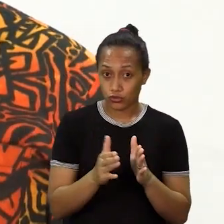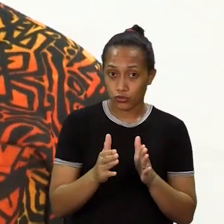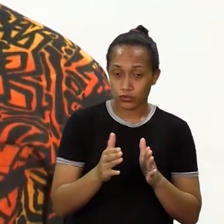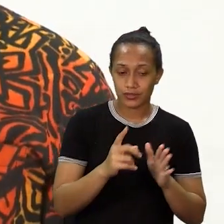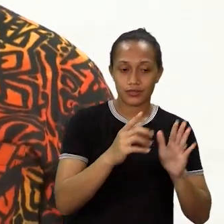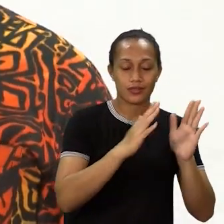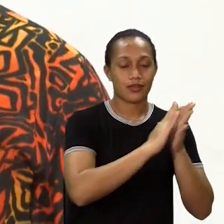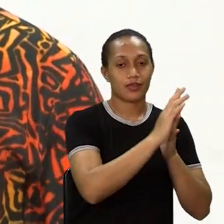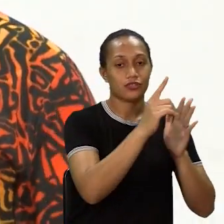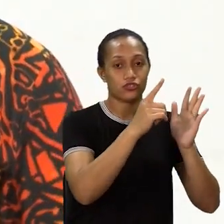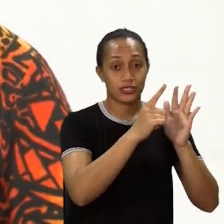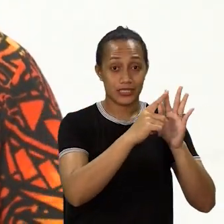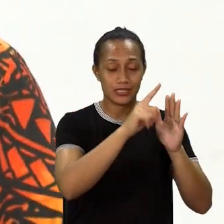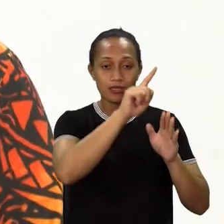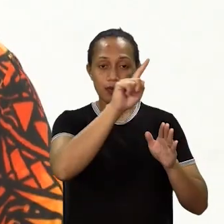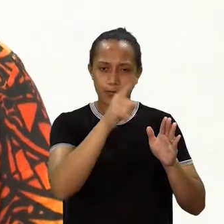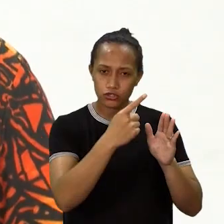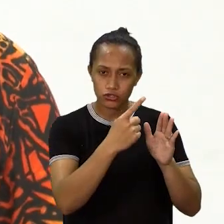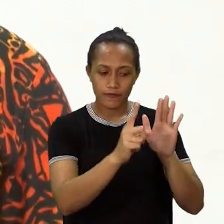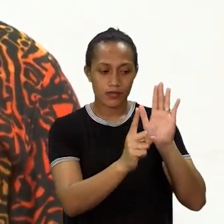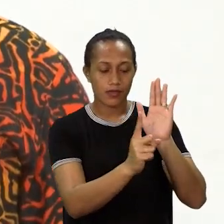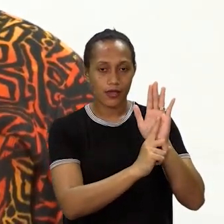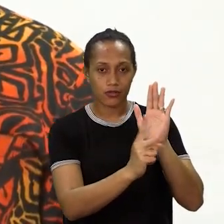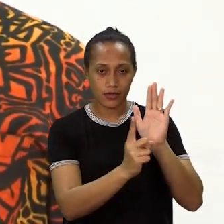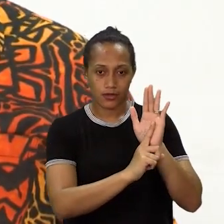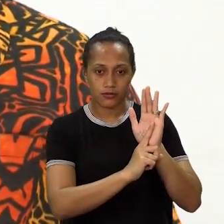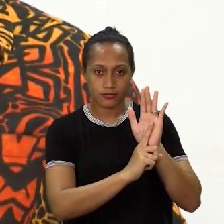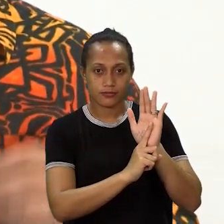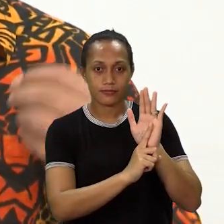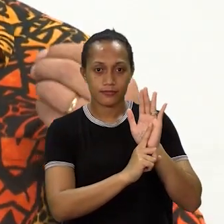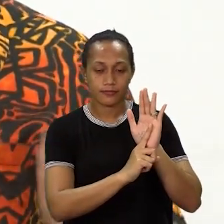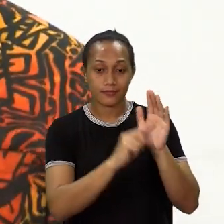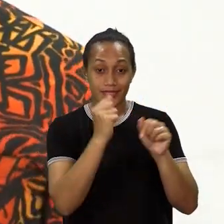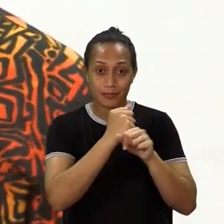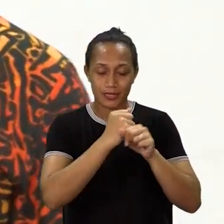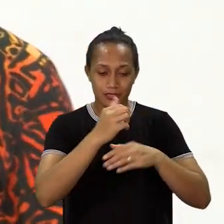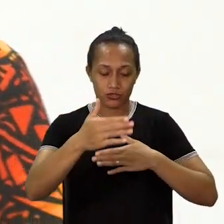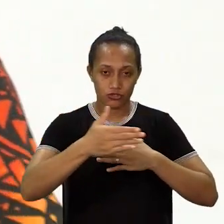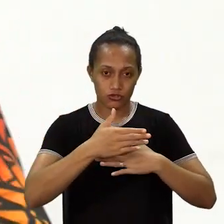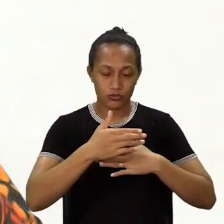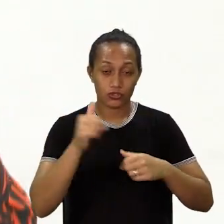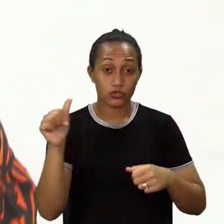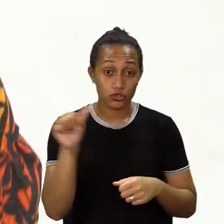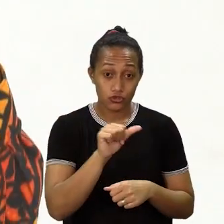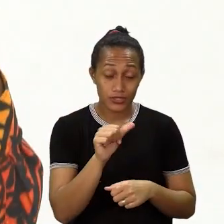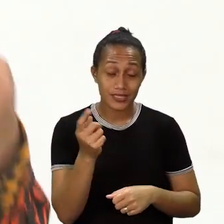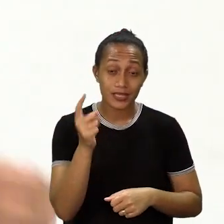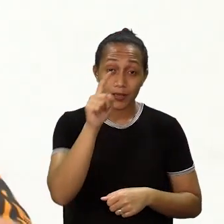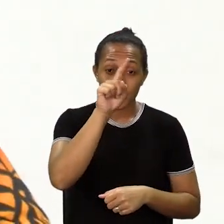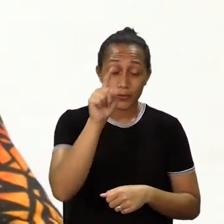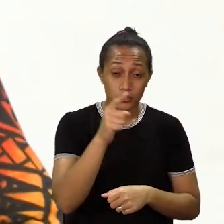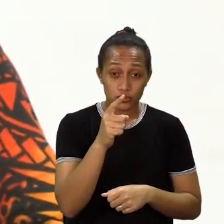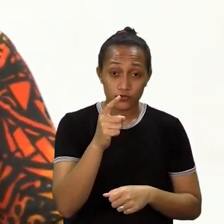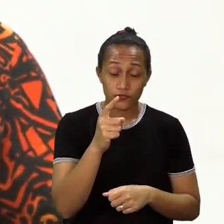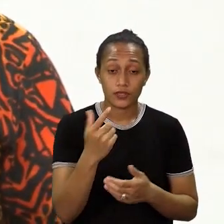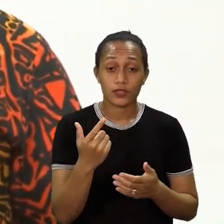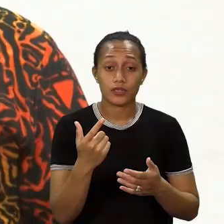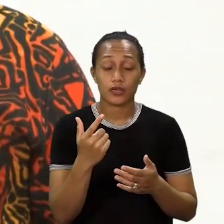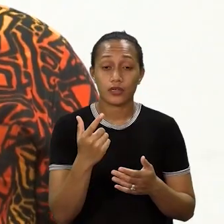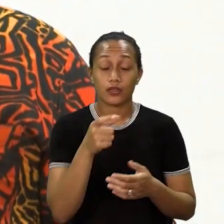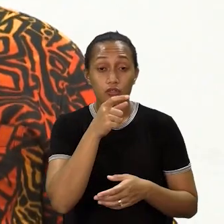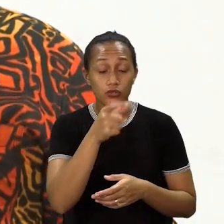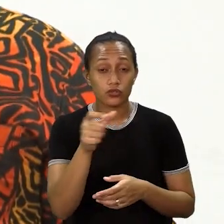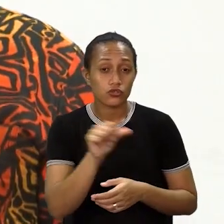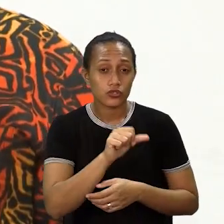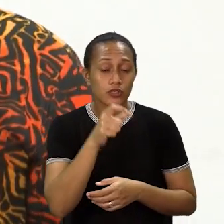shortened by he'll. Look at the apostrophe there. Right? The apostrophe is